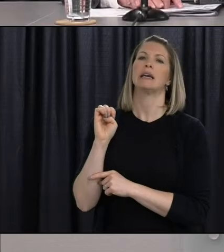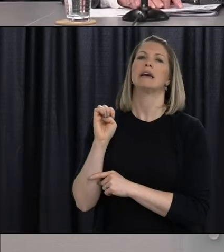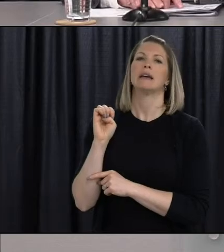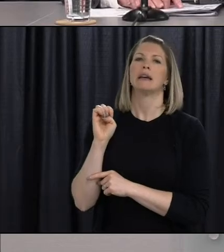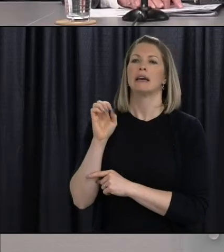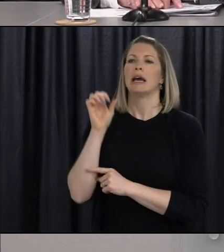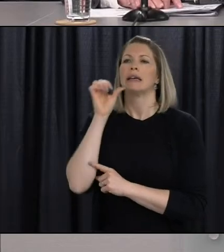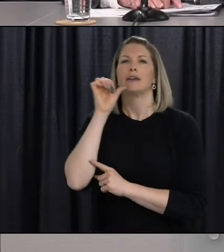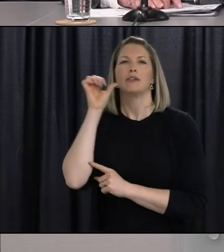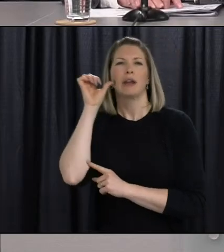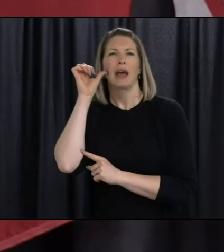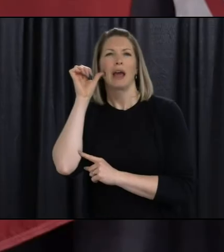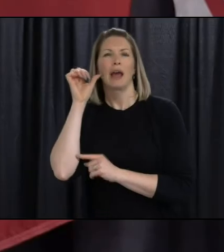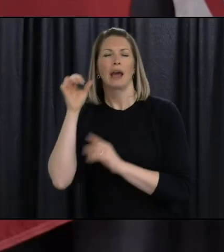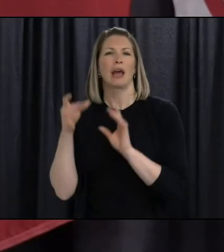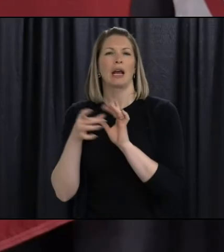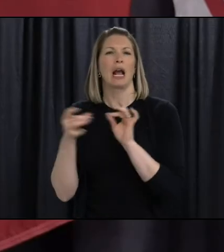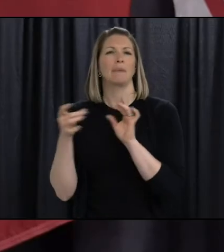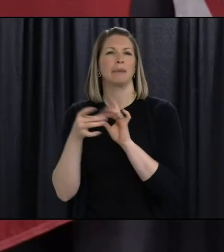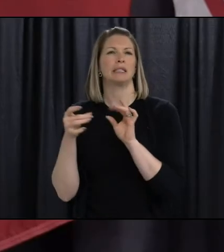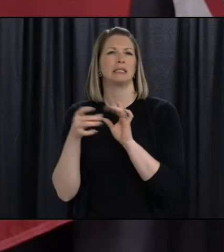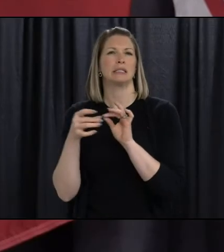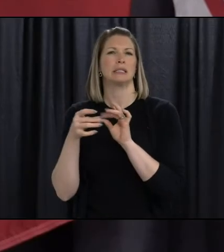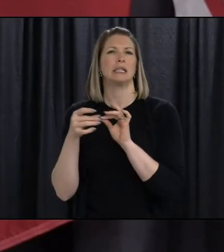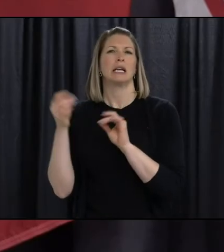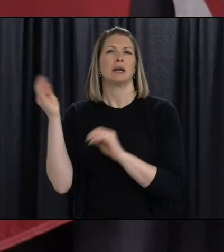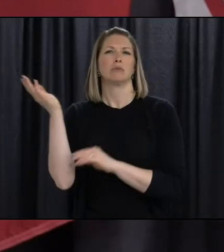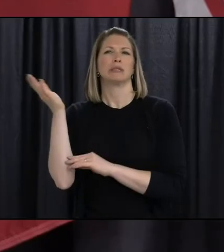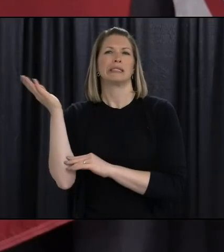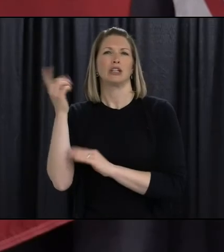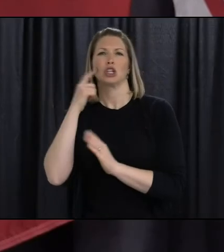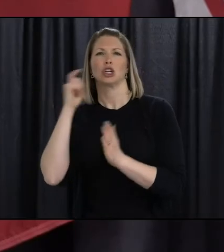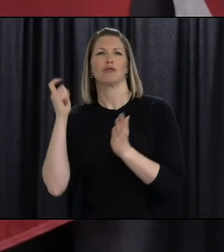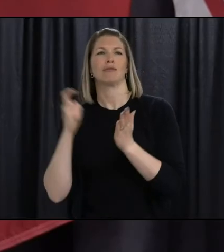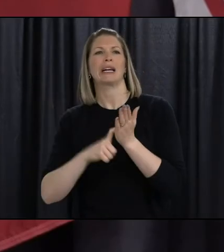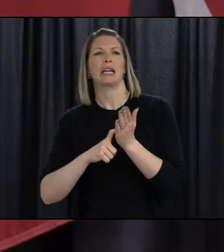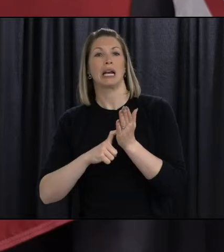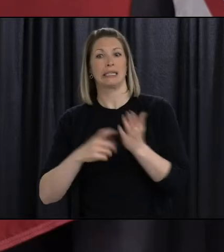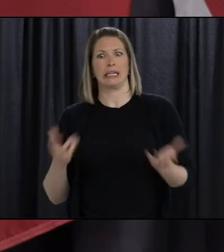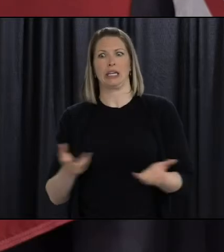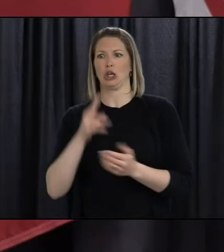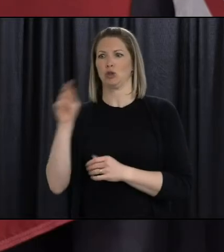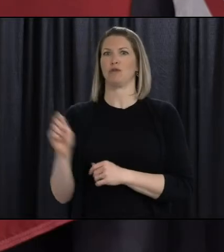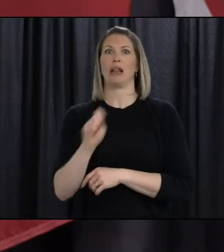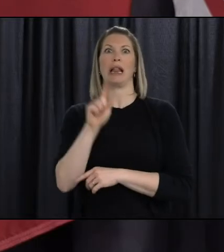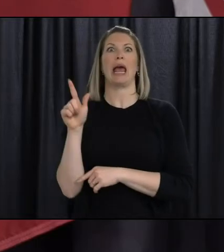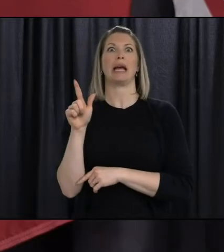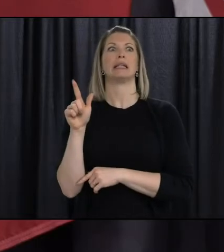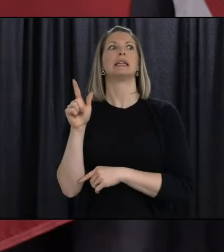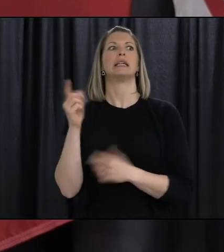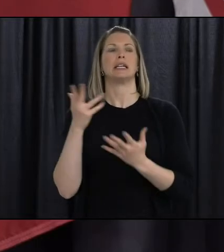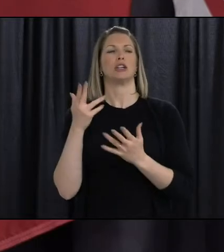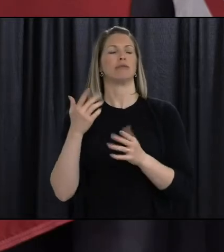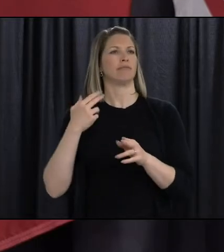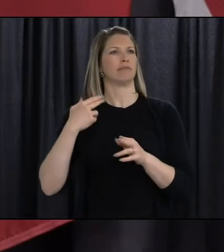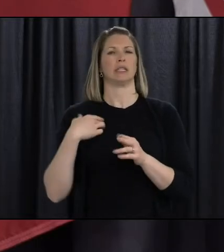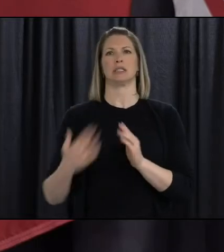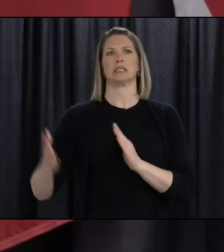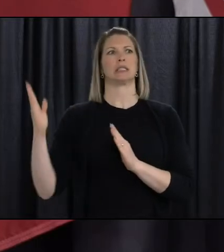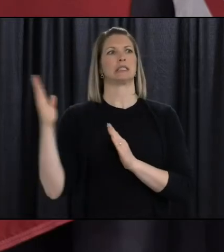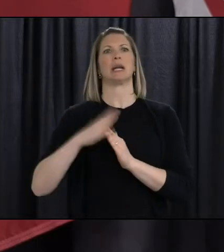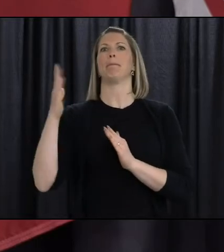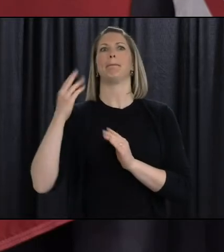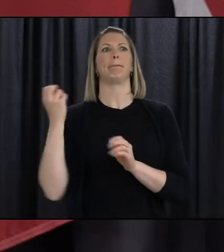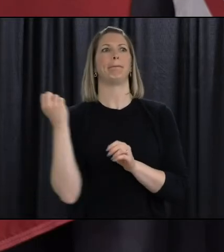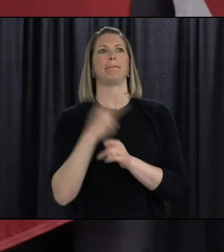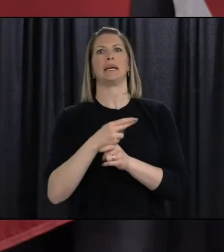mentioned yesterday to Dr. Fitzgerald and her team. But likewise, I think I want to send a compliment out to you as Minister too, who is leader of our Health